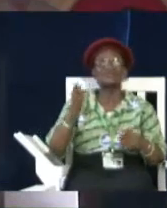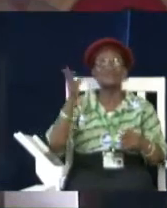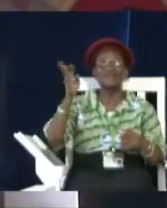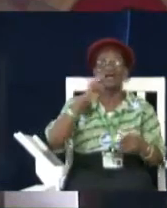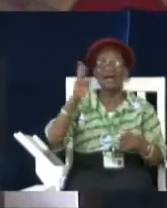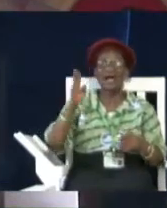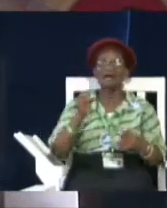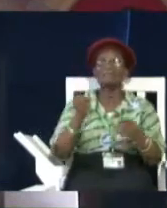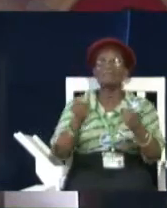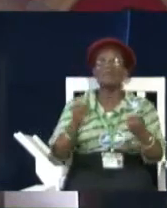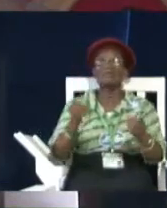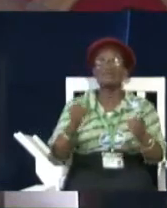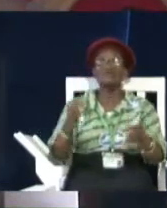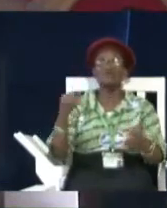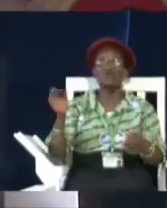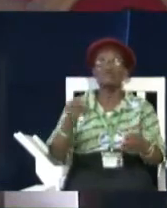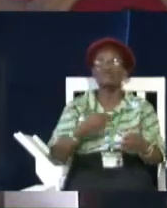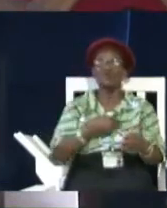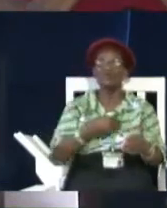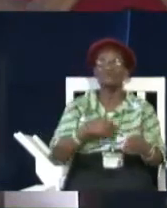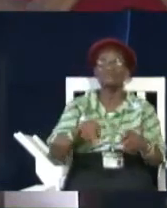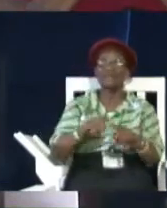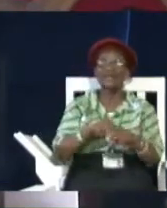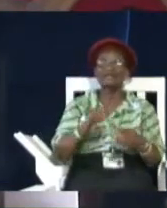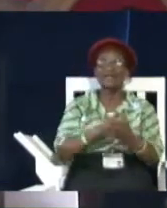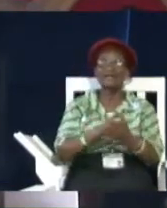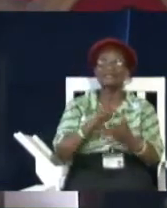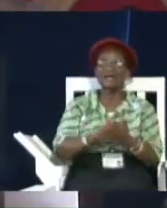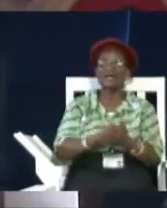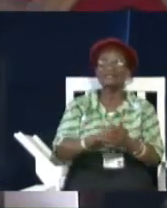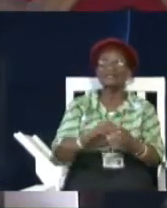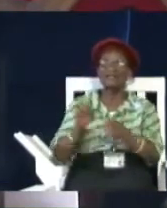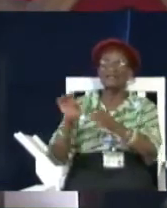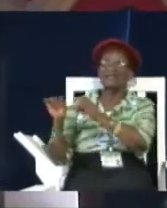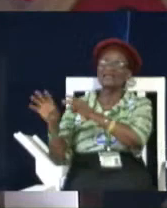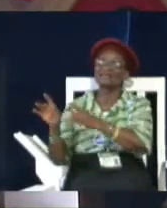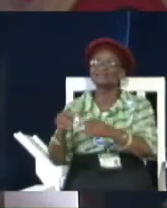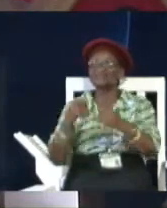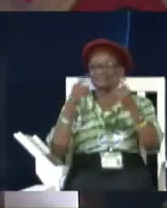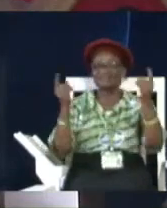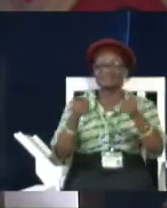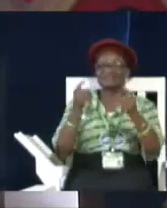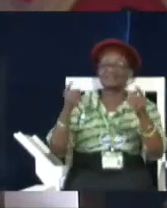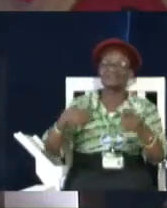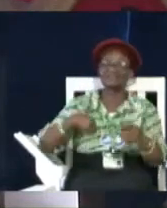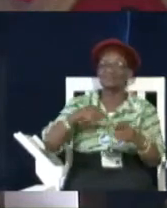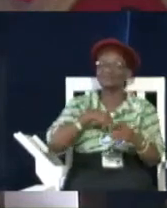We hate sin. We don't want to have anything to do with it.